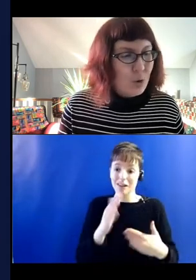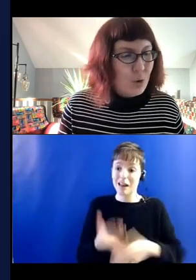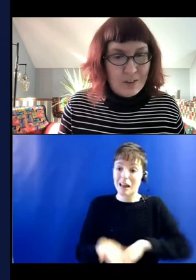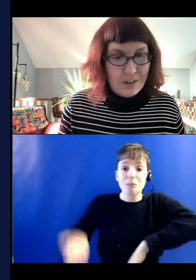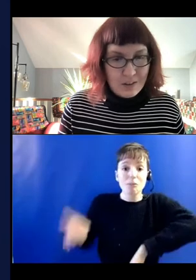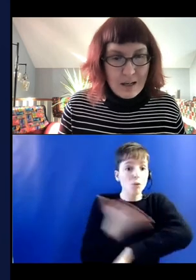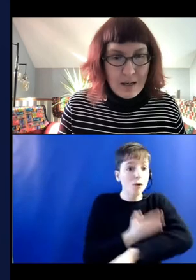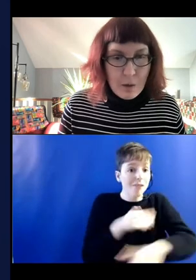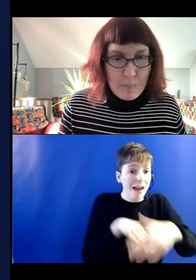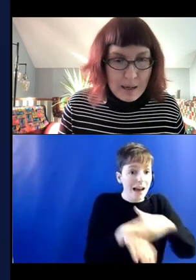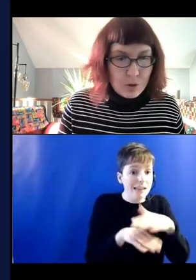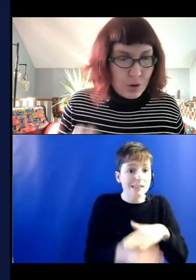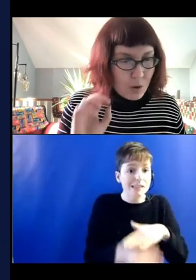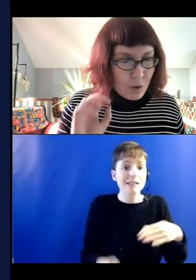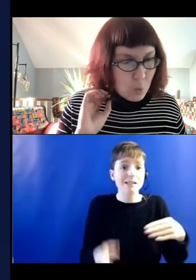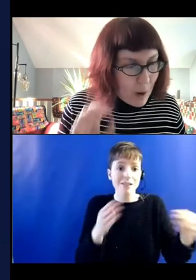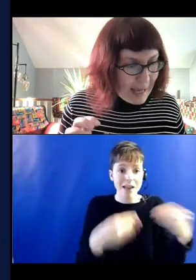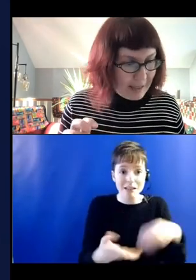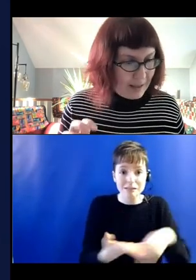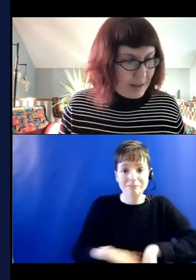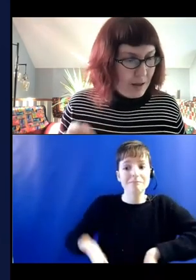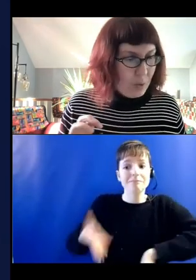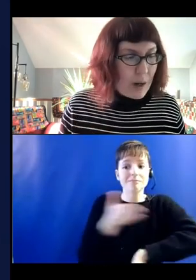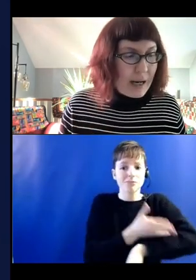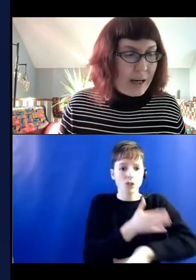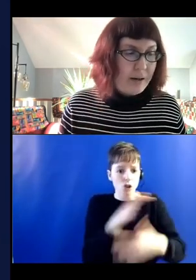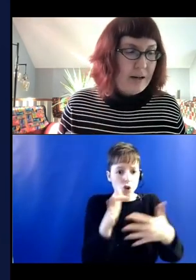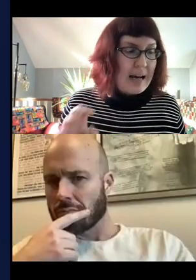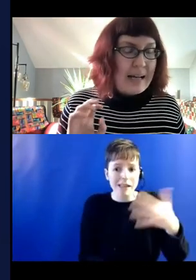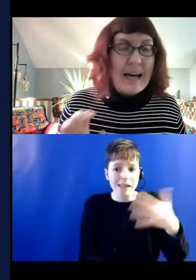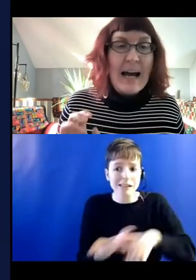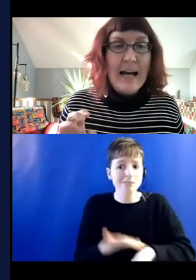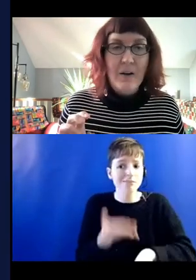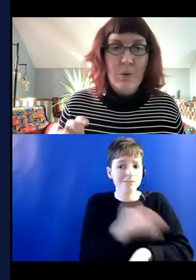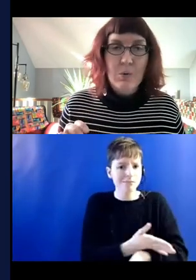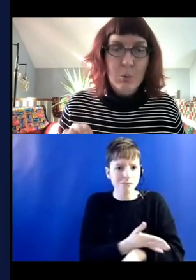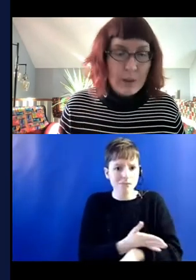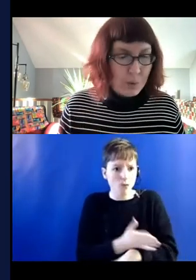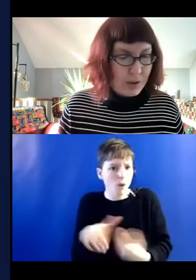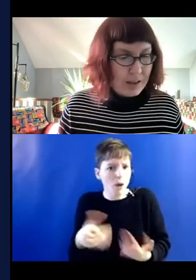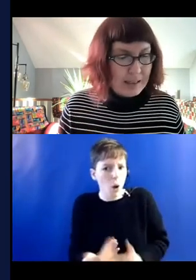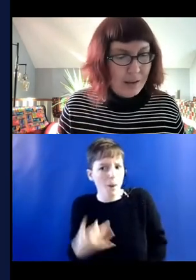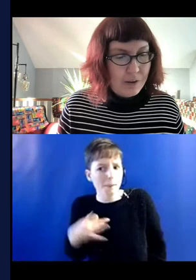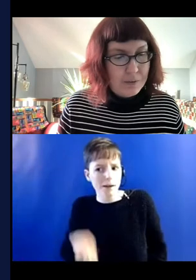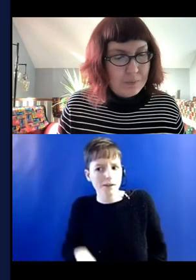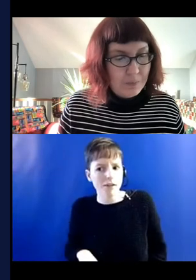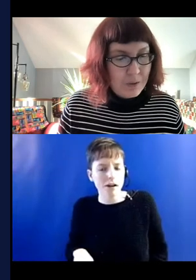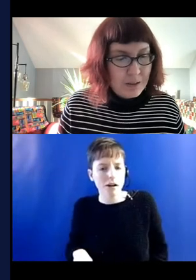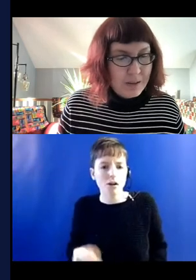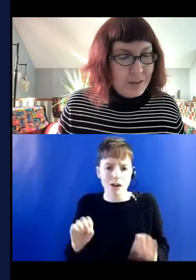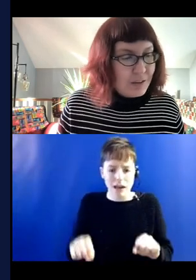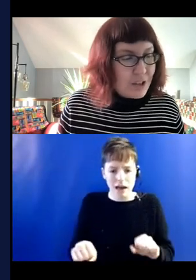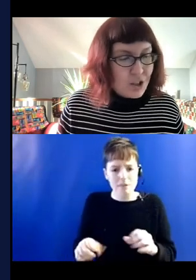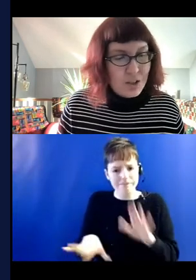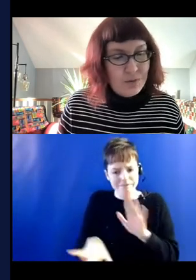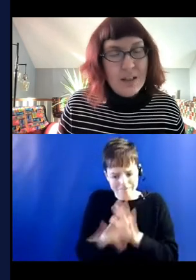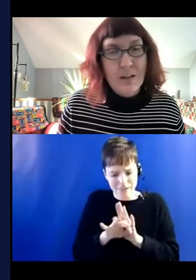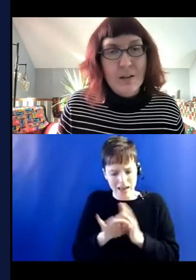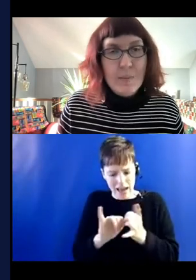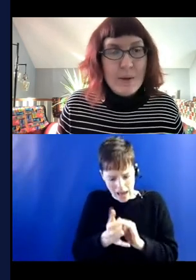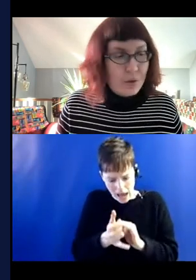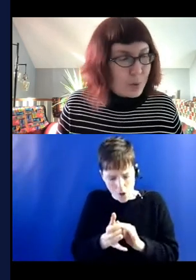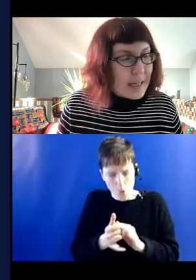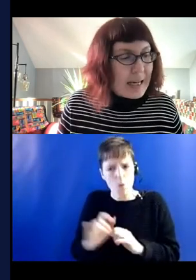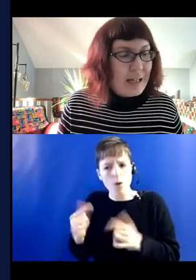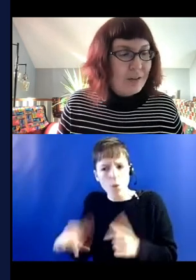and choices about when, where, and how we work and learn. These initiatives then